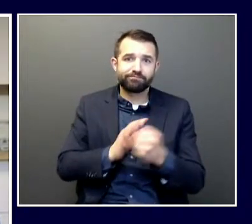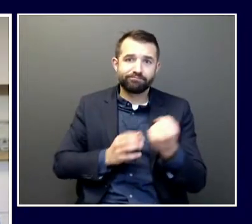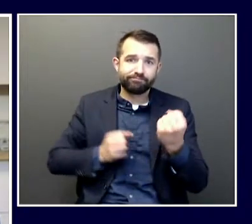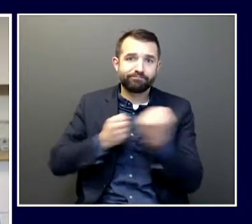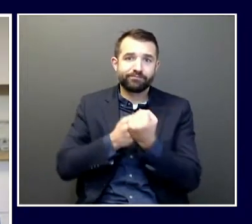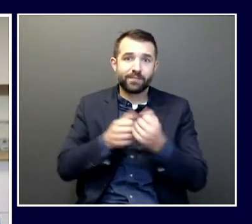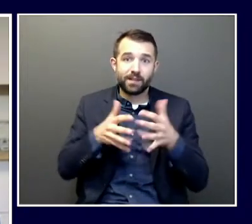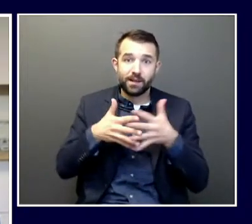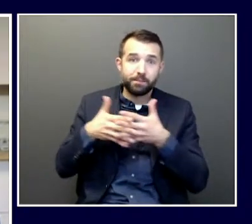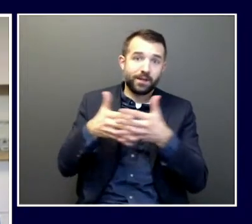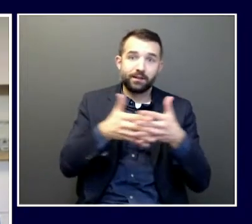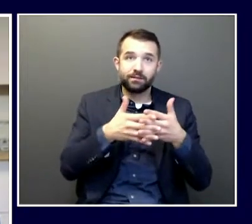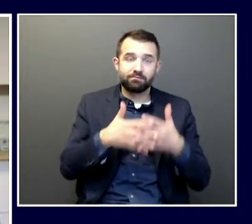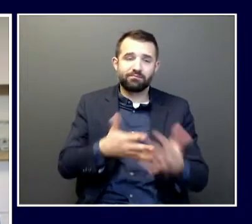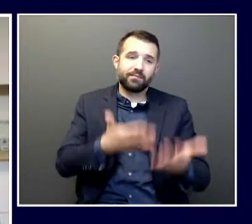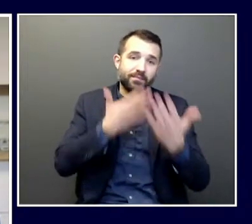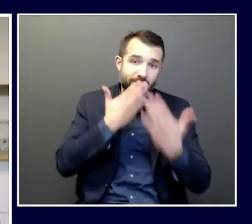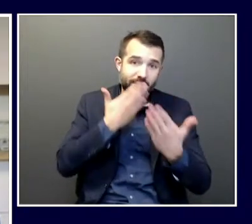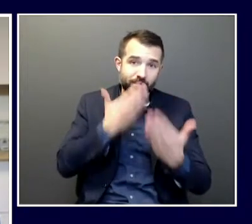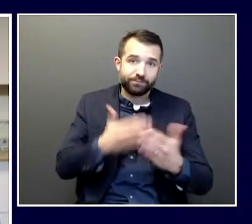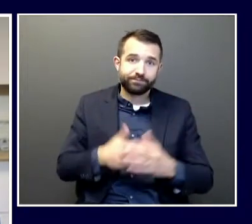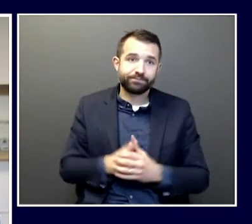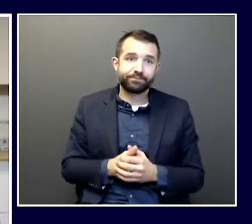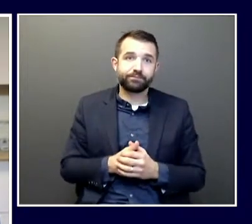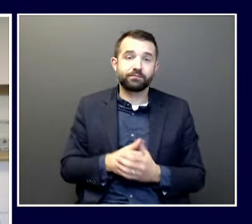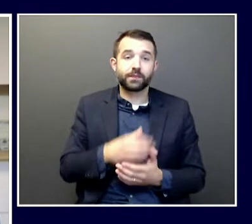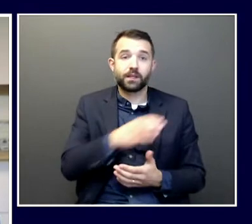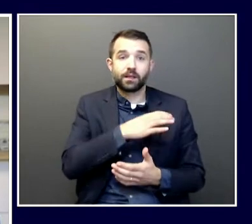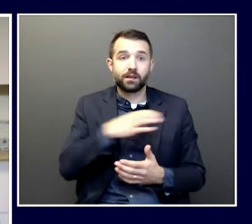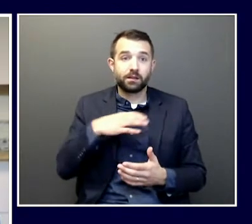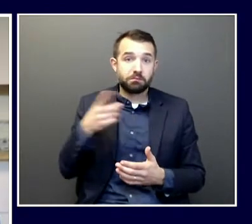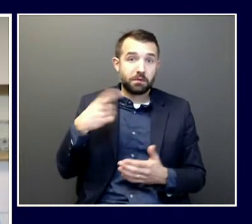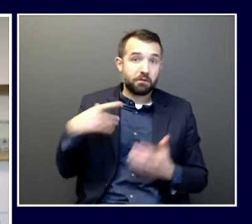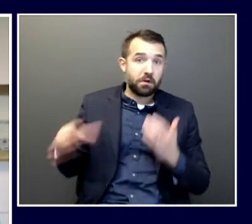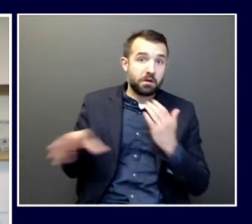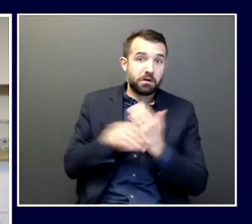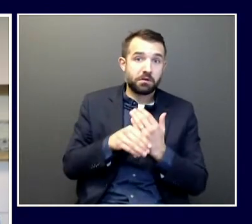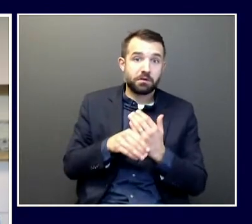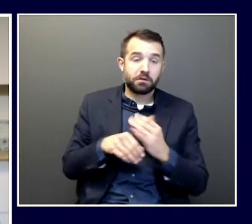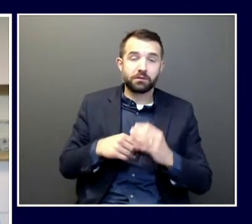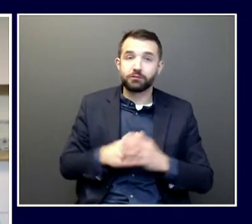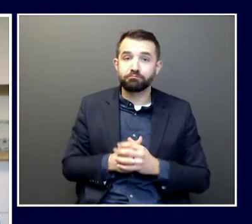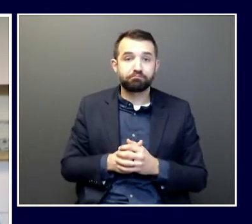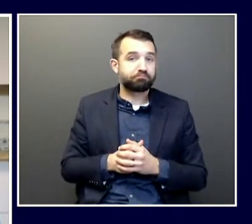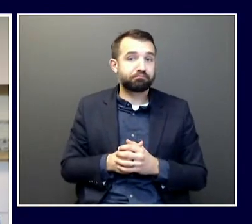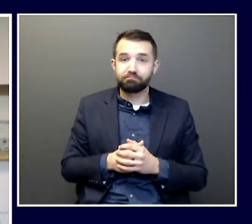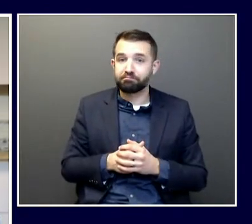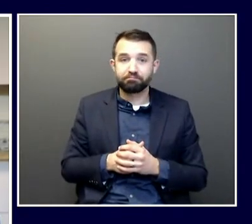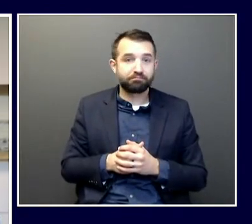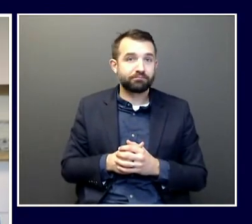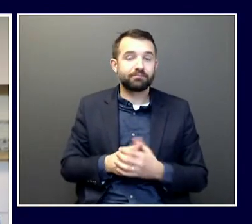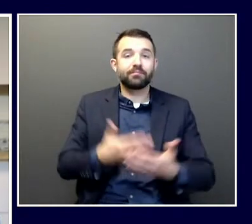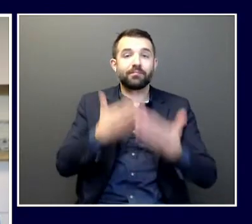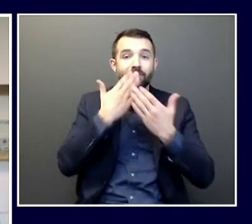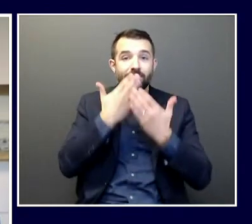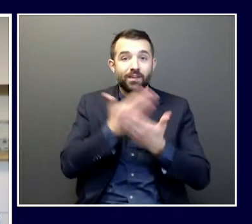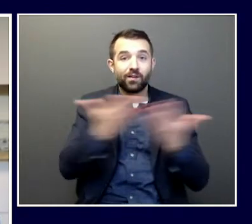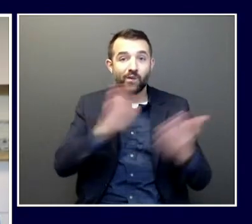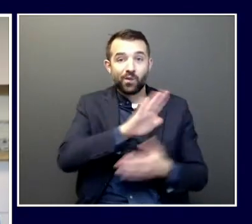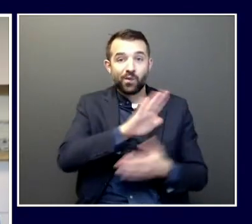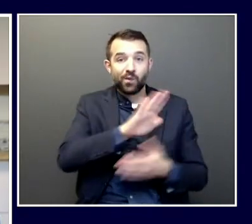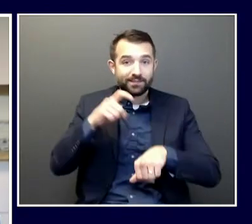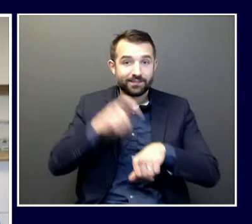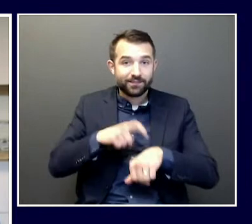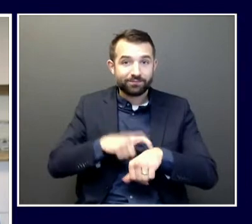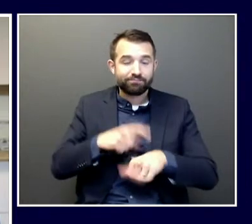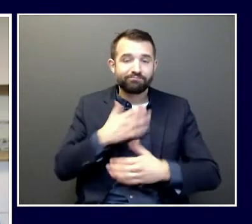when we need it. So with that, Commissioner, anything else on your end? Okay. Well, thank you all for your time this afternoon. We